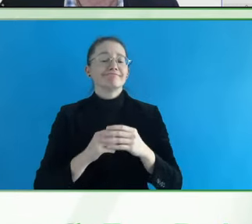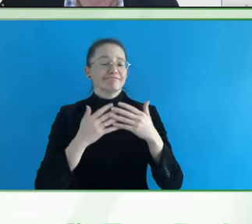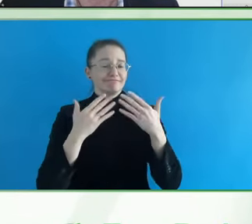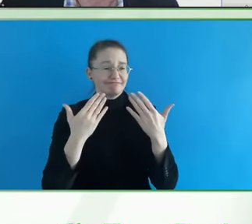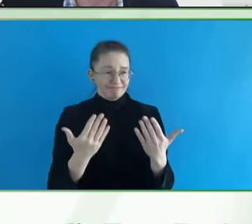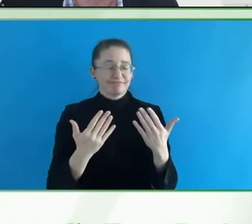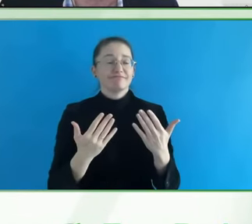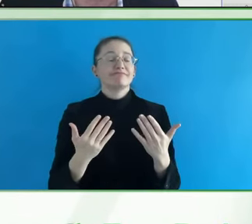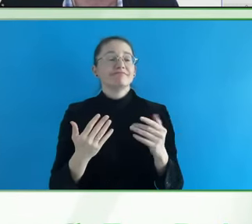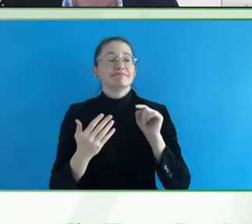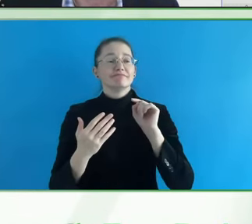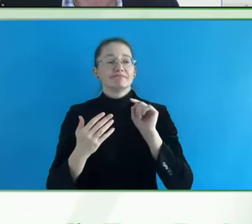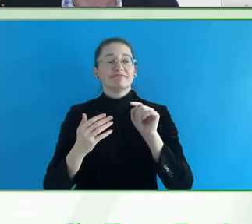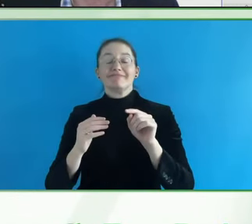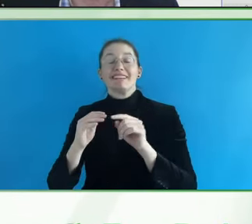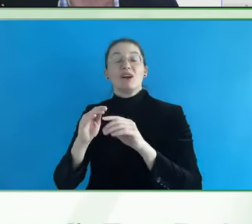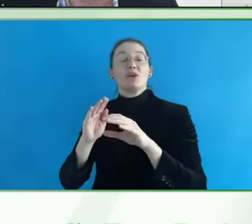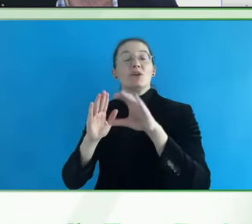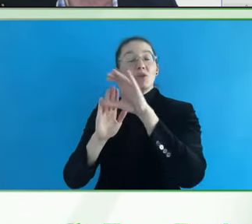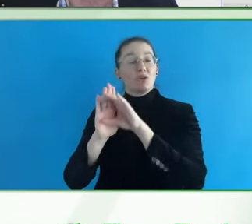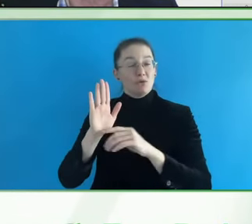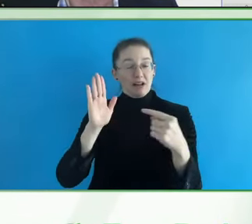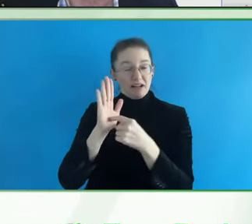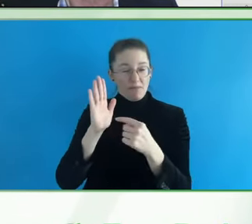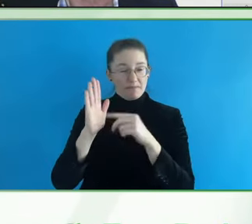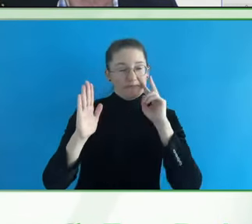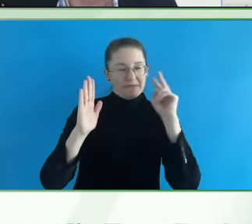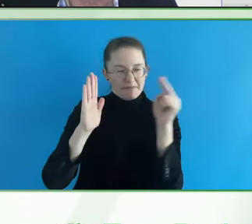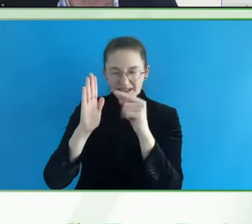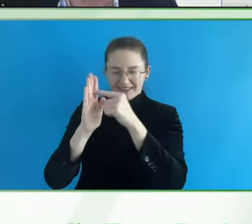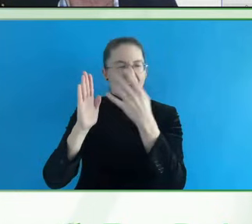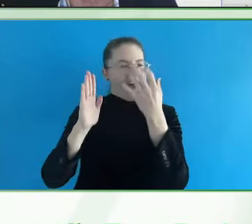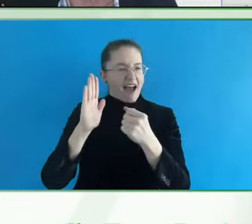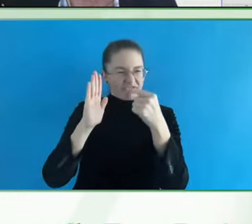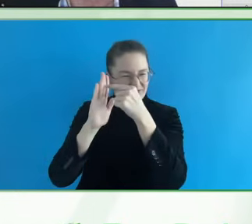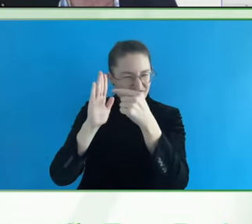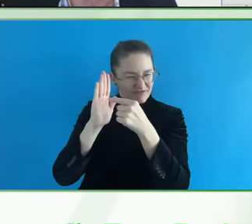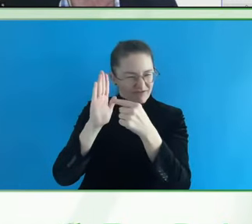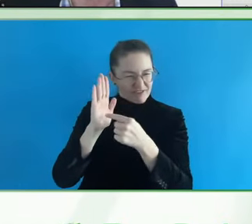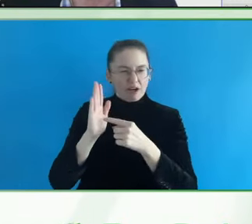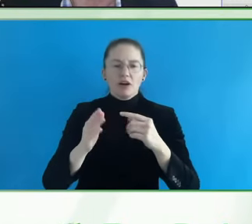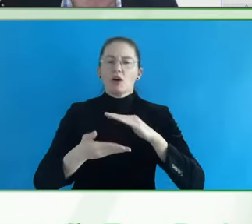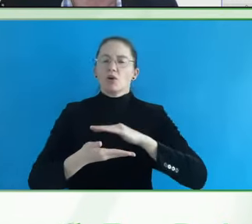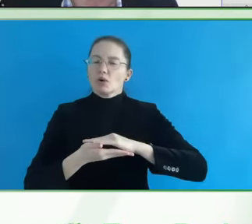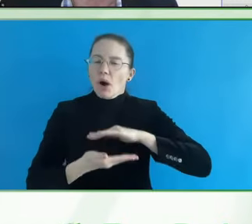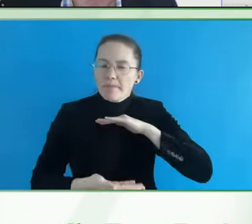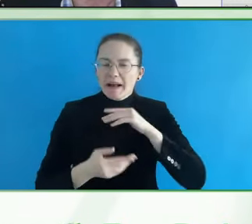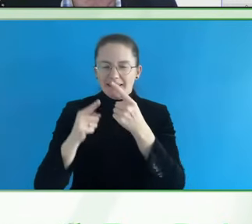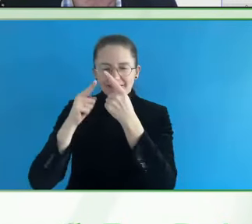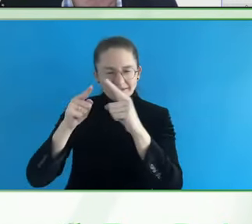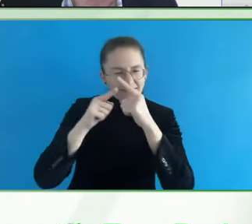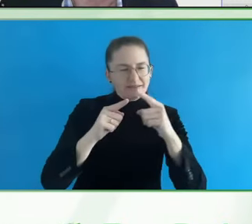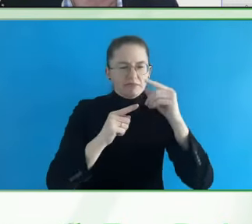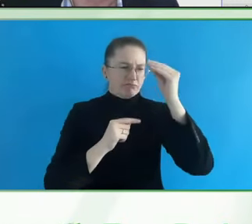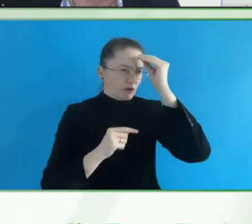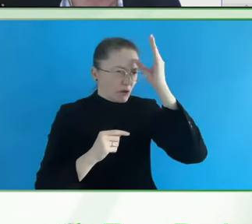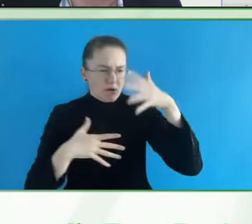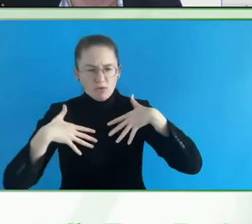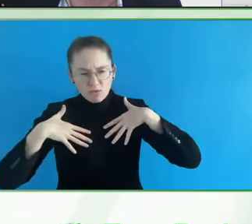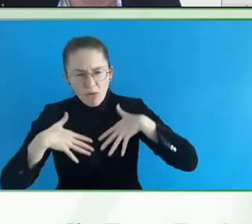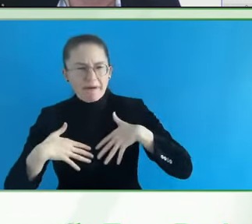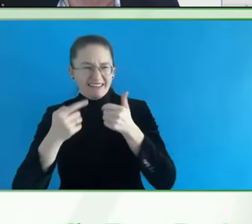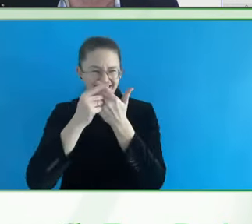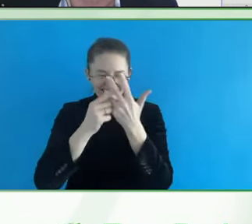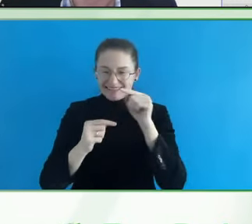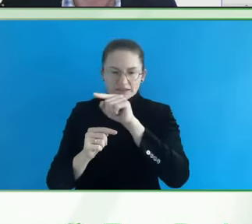students means that teaching learning processes can be articulated where competence in